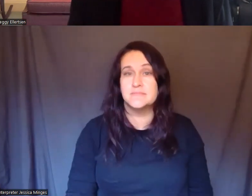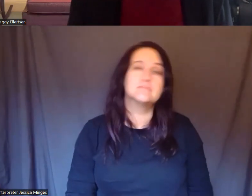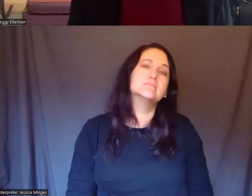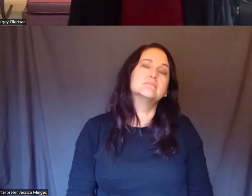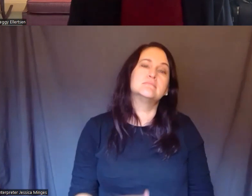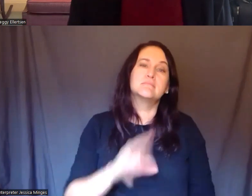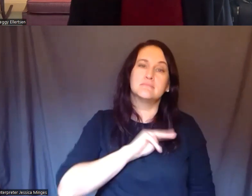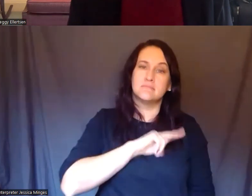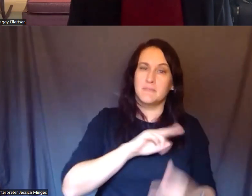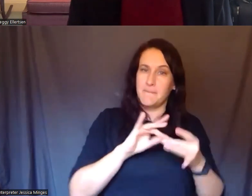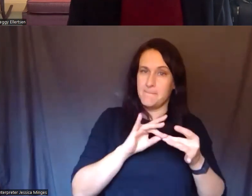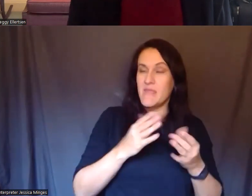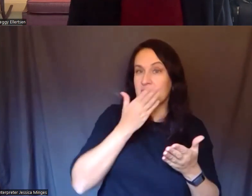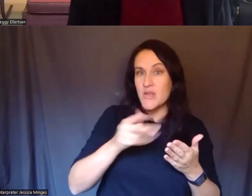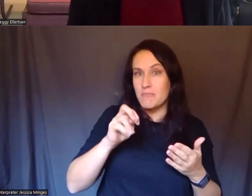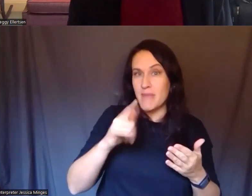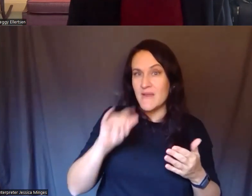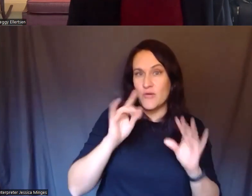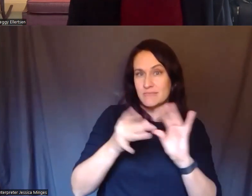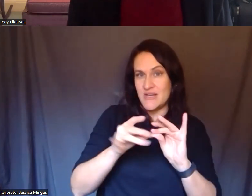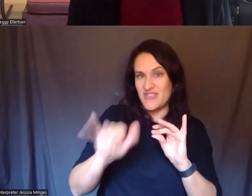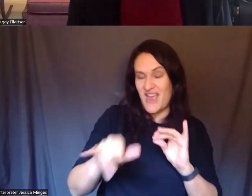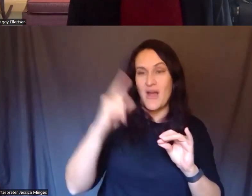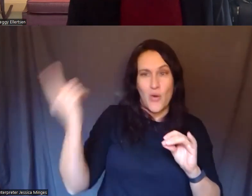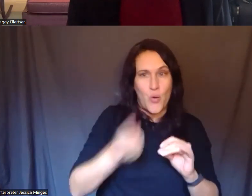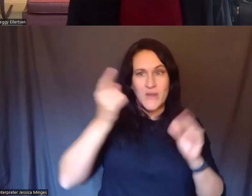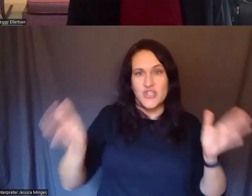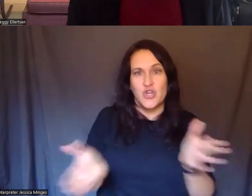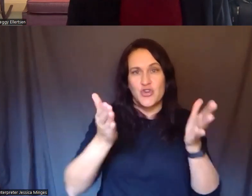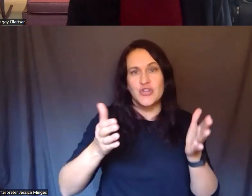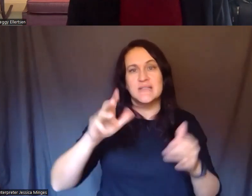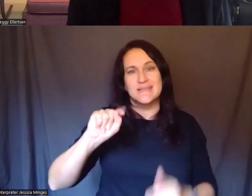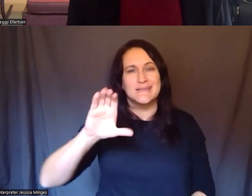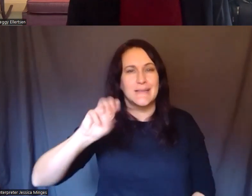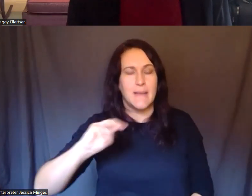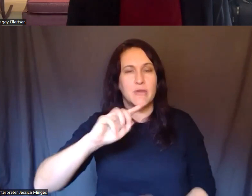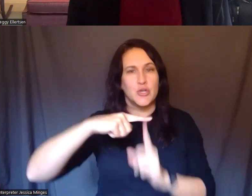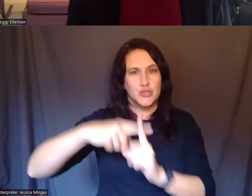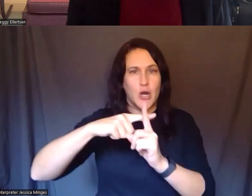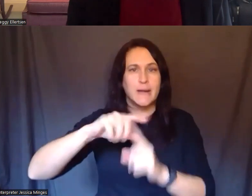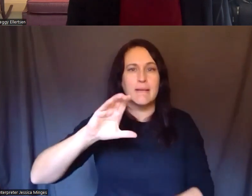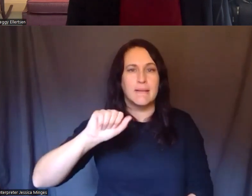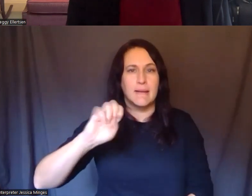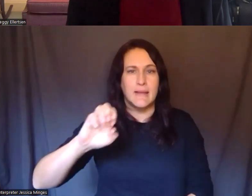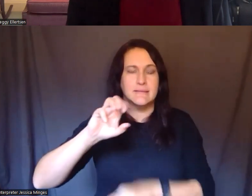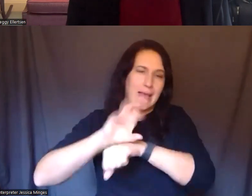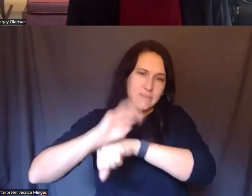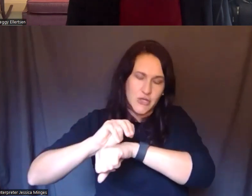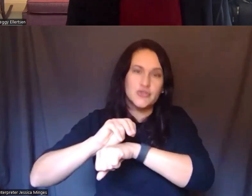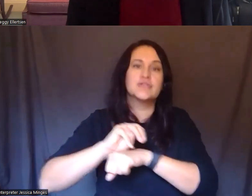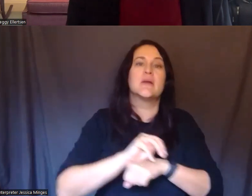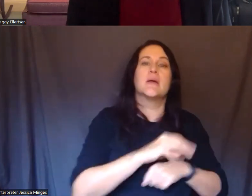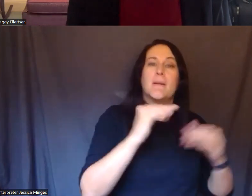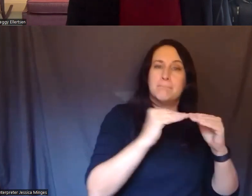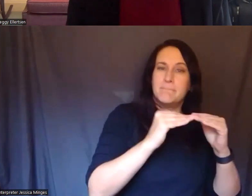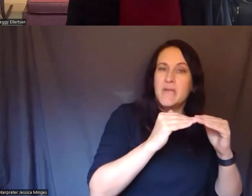Thank you, Peggy, for pointing that out. And I think I always encourage targeted case managers, peer support specialists, therapists to